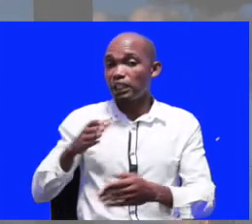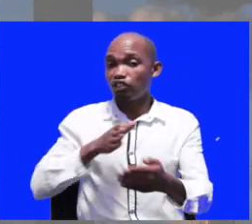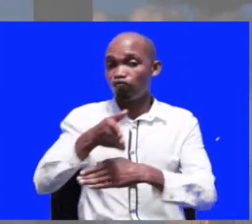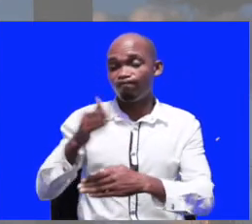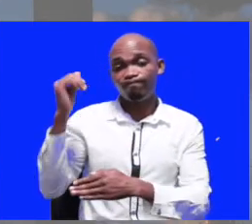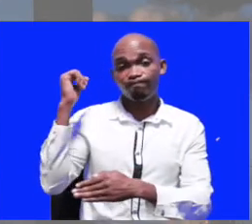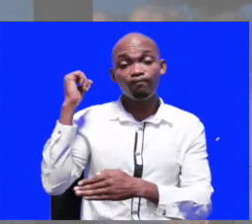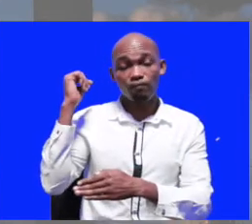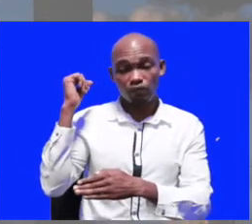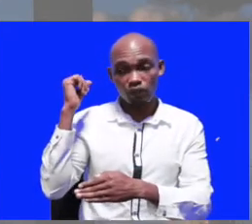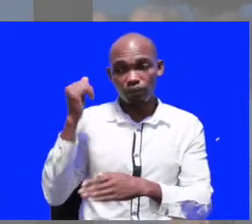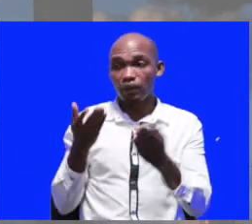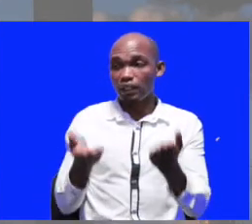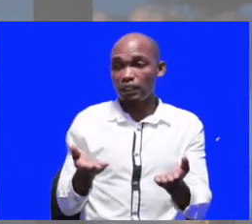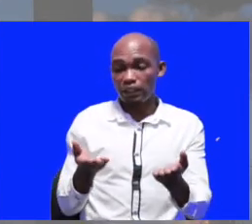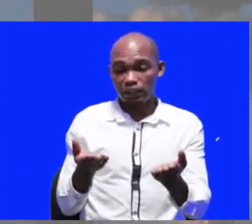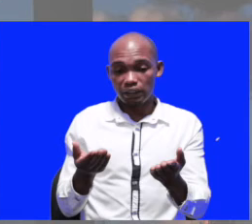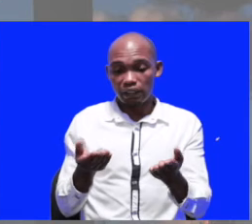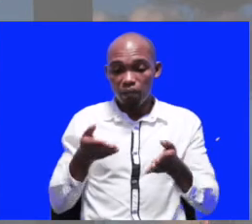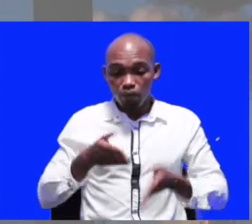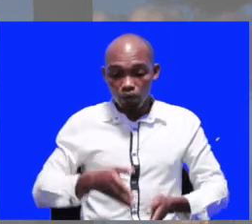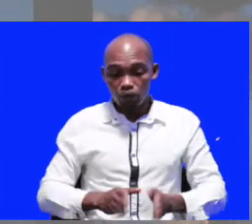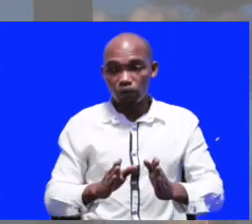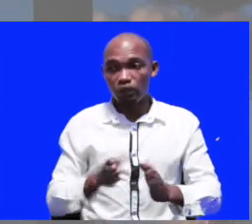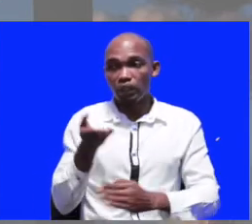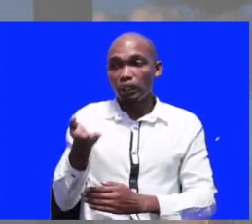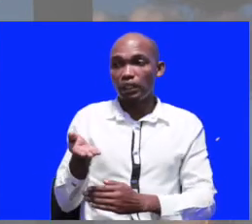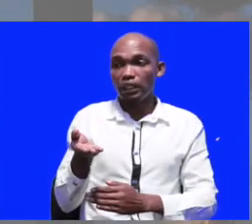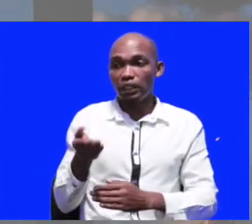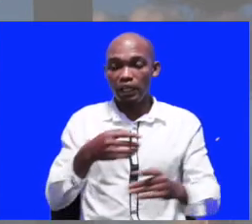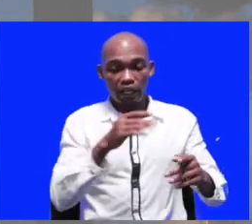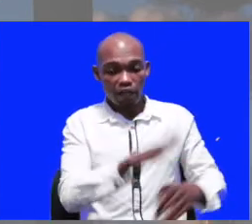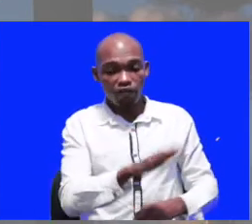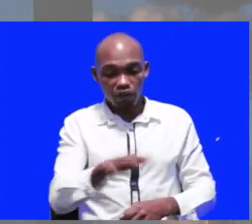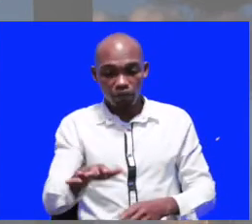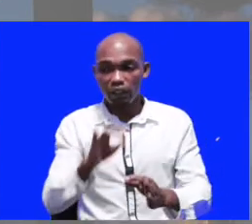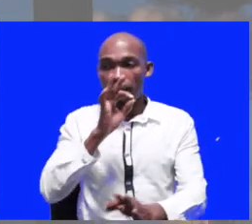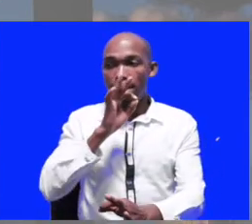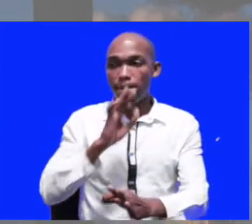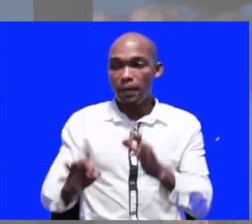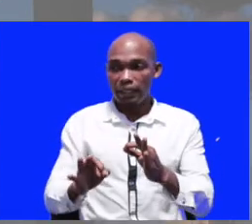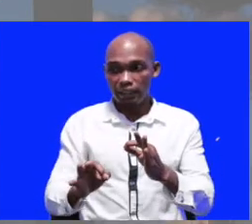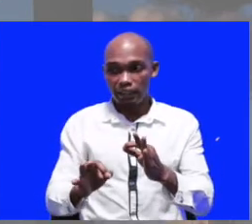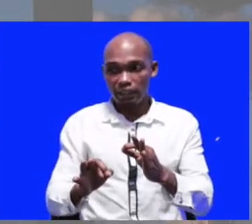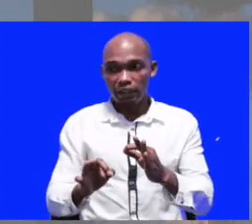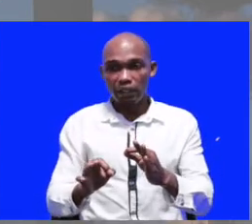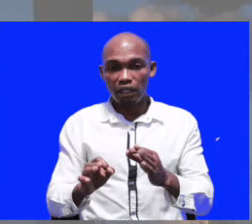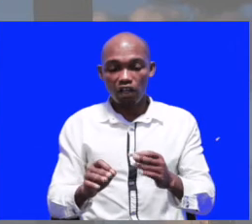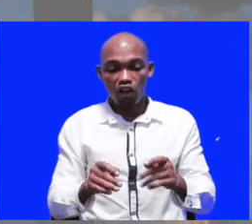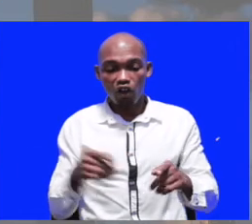environment. Burning of coal released a lot of soot and smoke. These pollutants coated tree